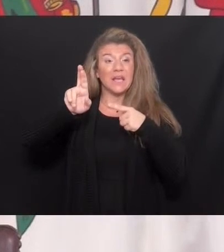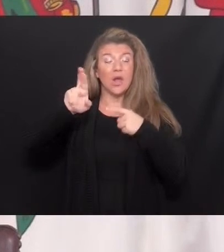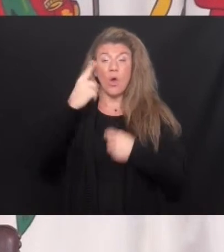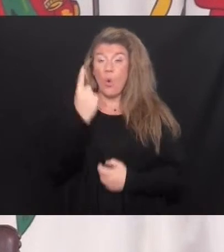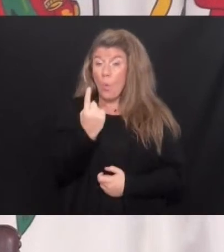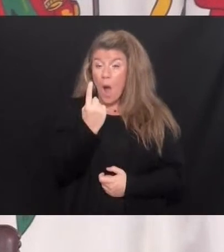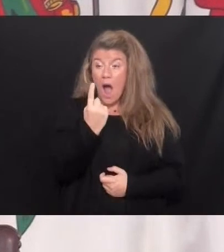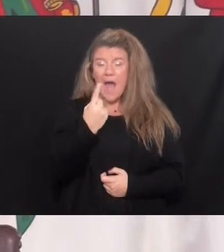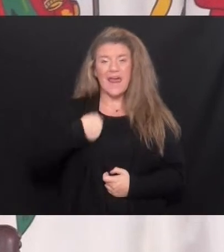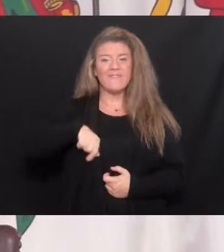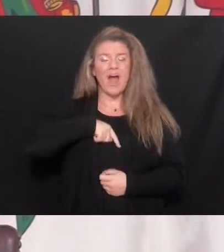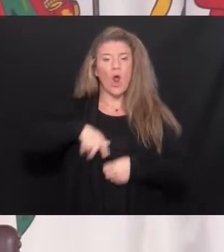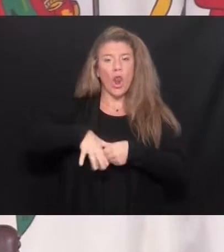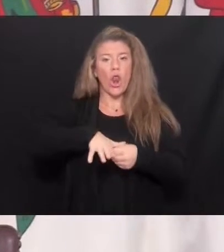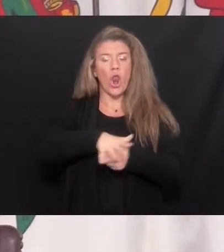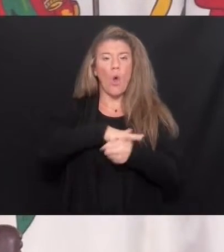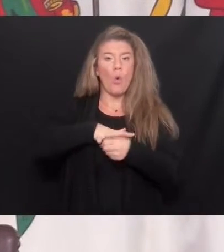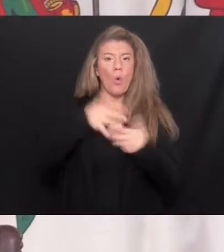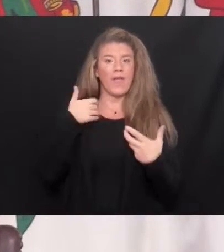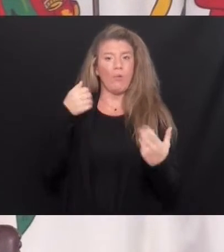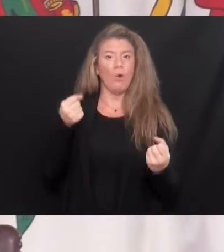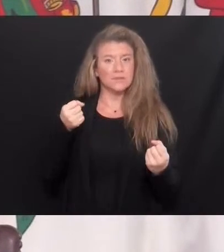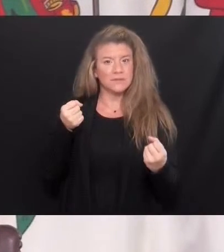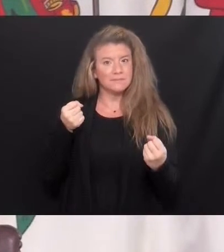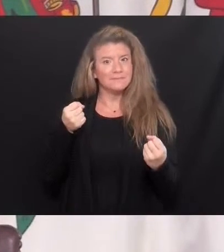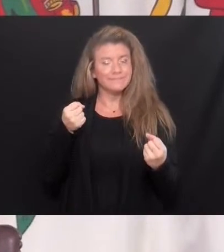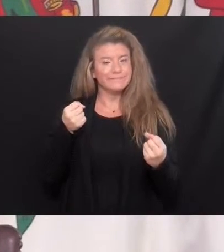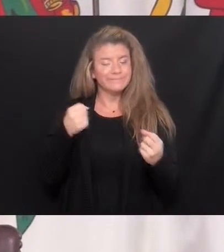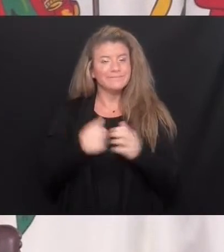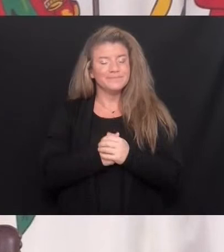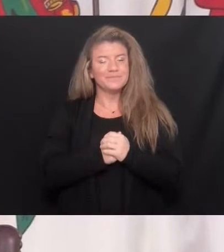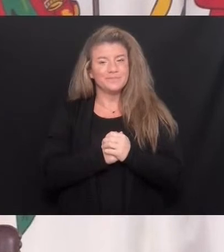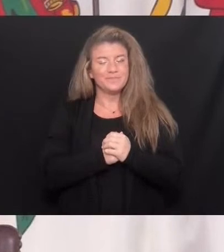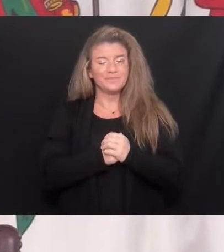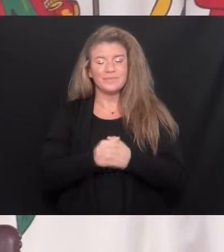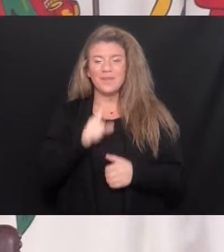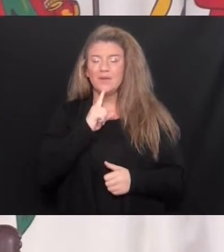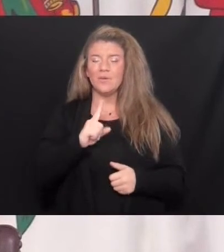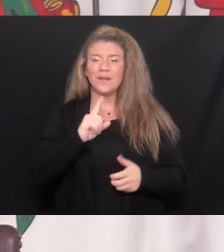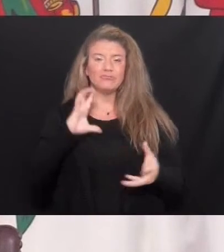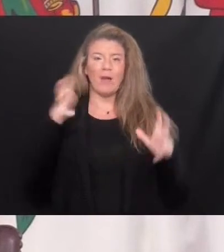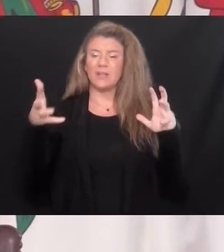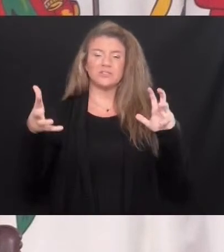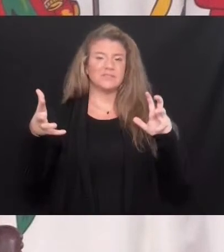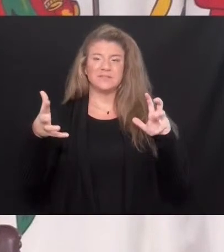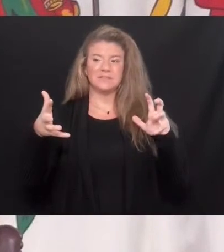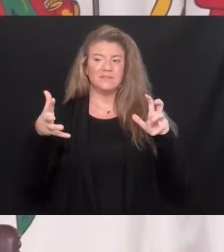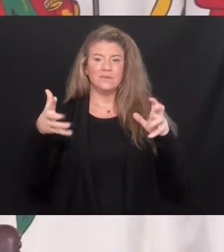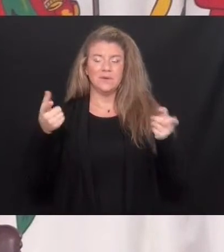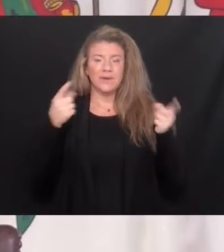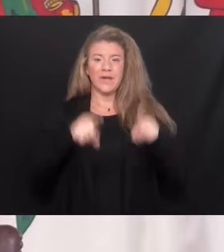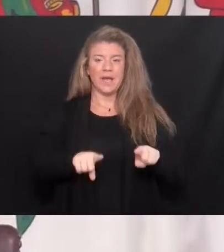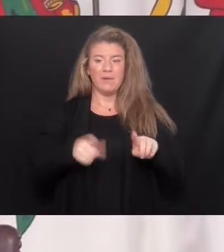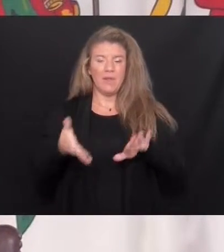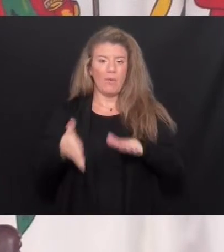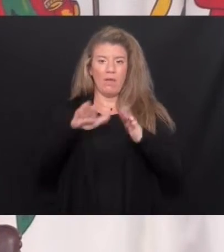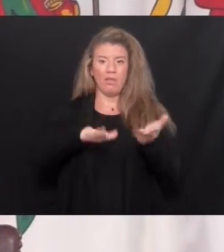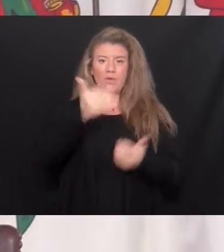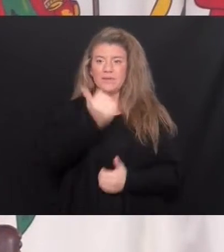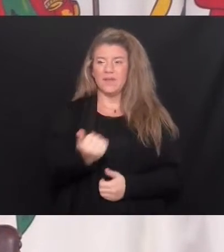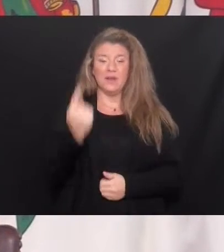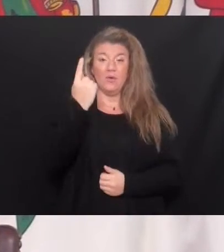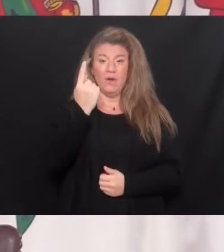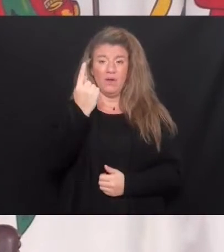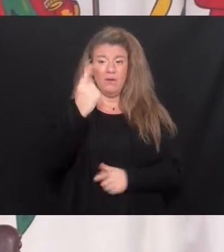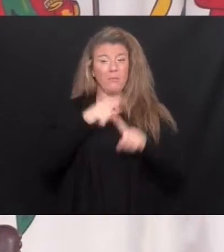one of our local heroes again. And it is tragic beyond belief when we lose anyone, but